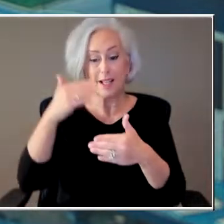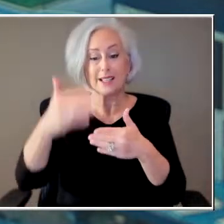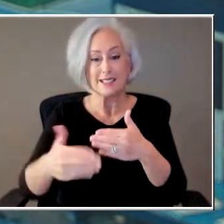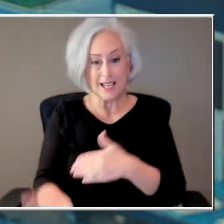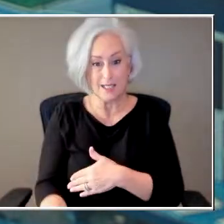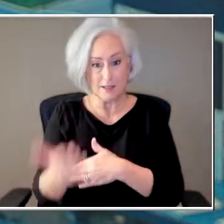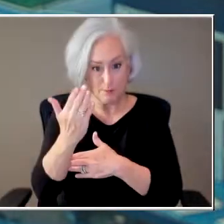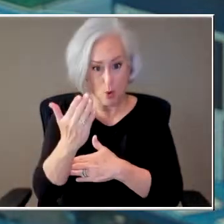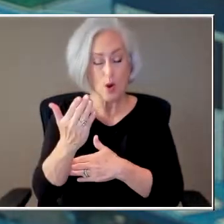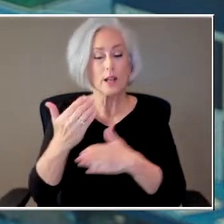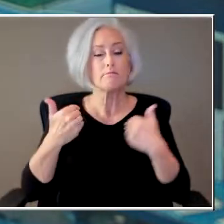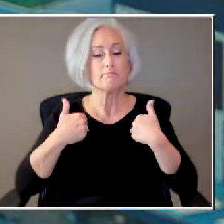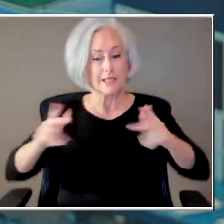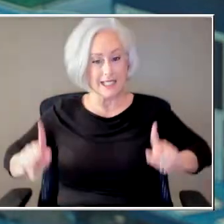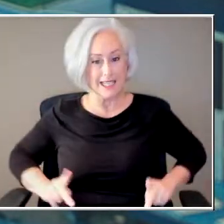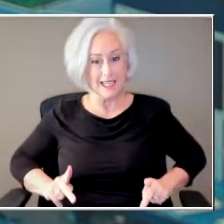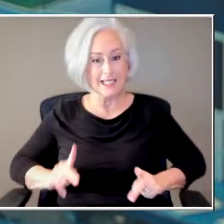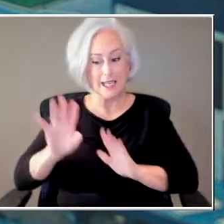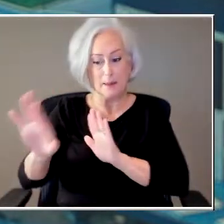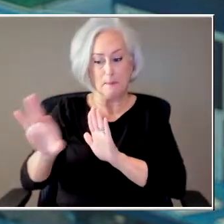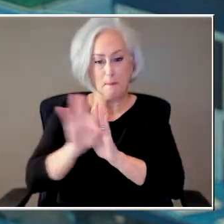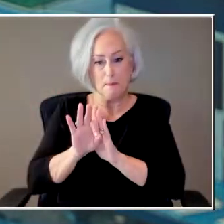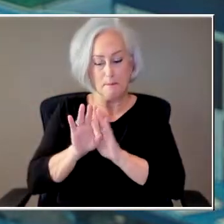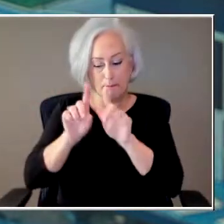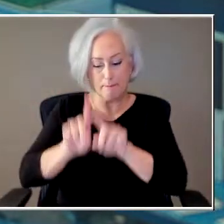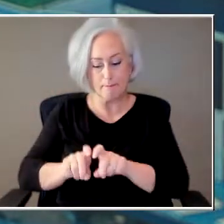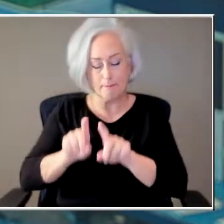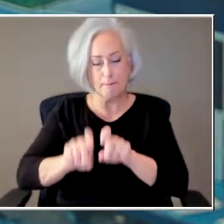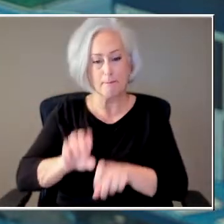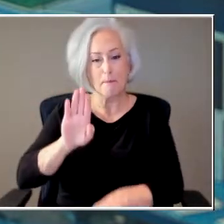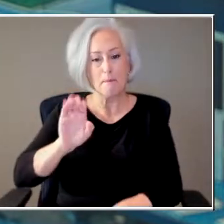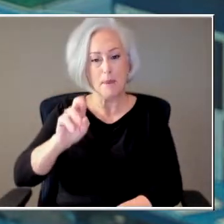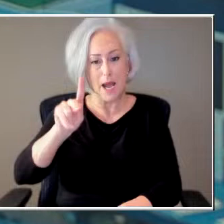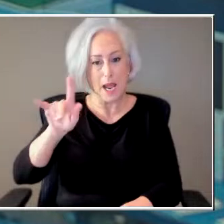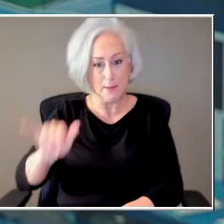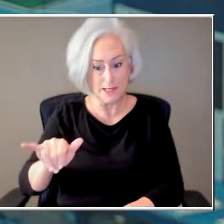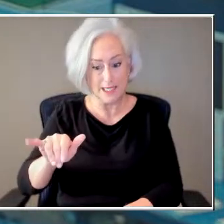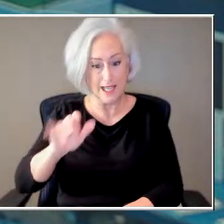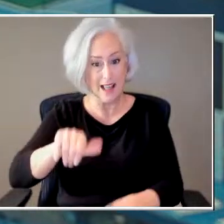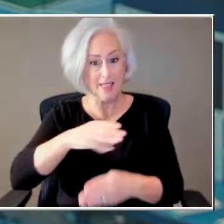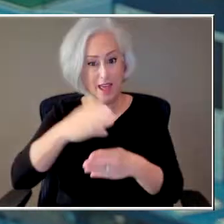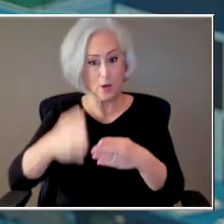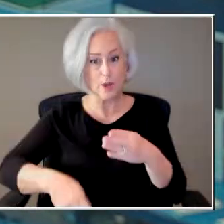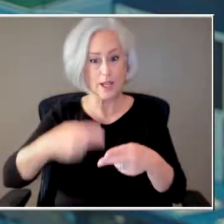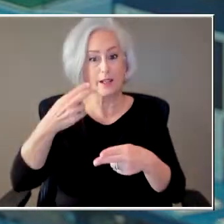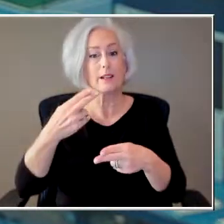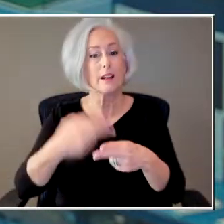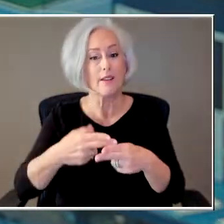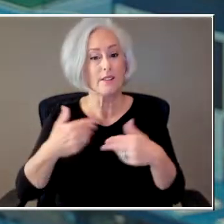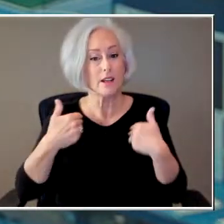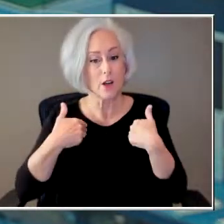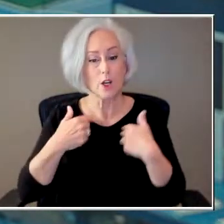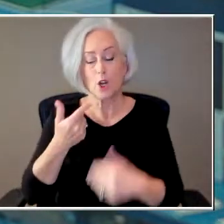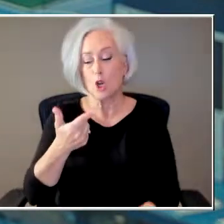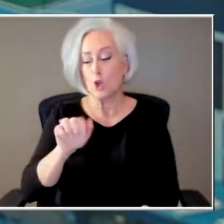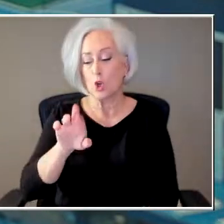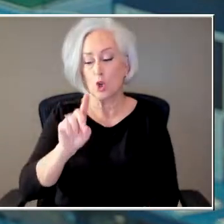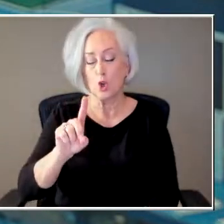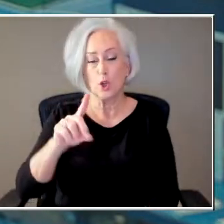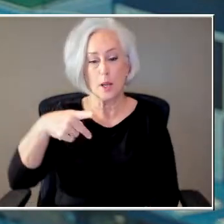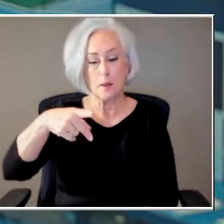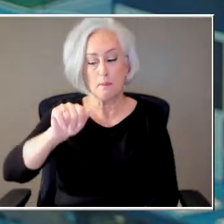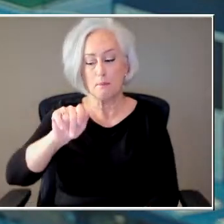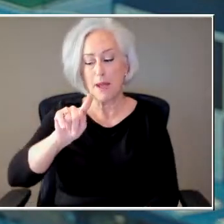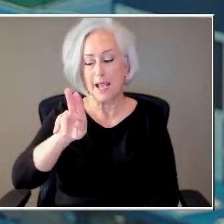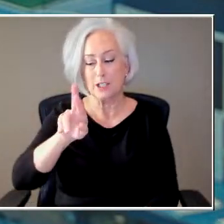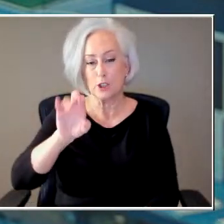And by that weekend, we had the results back. So it was an autoimmune disease called Goodpasture syndrome, which I had never heard of. And